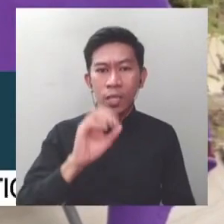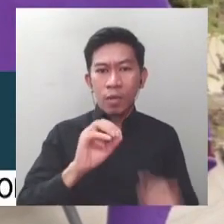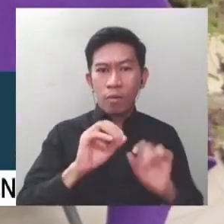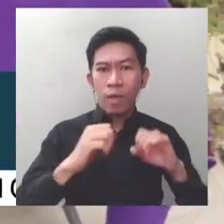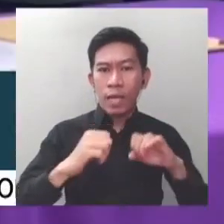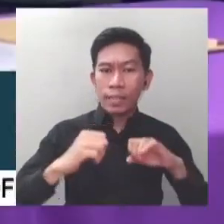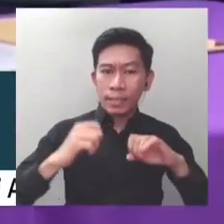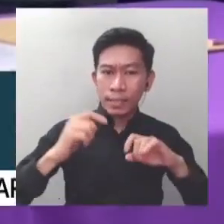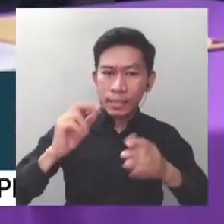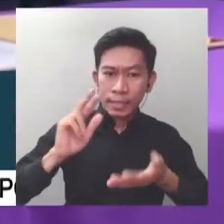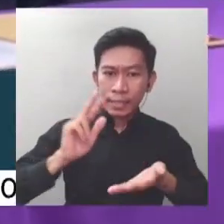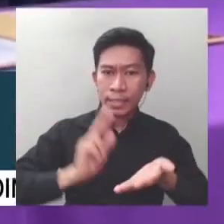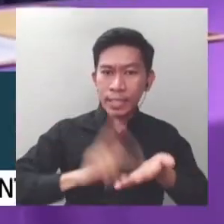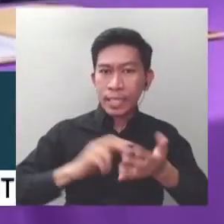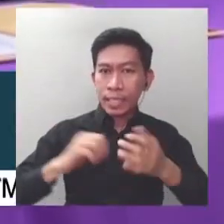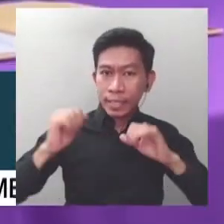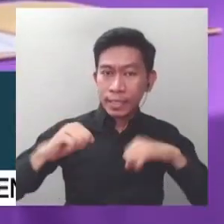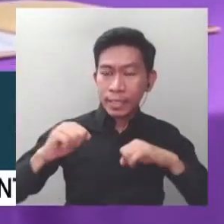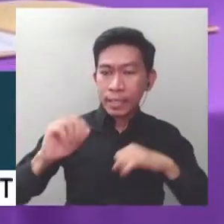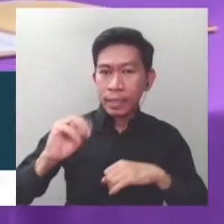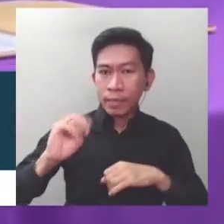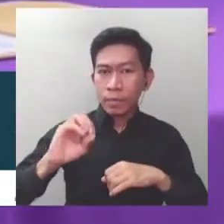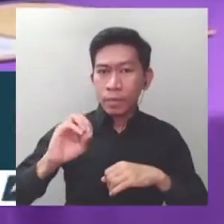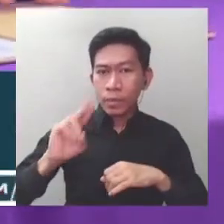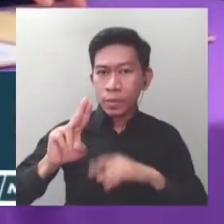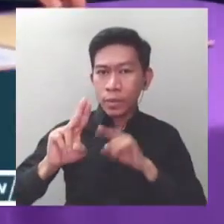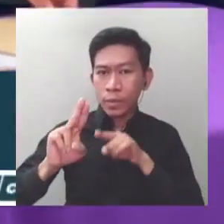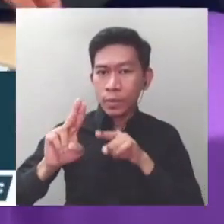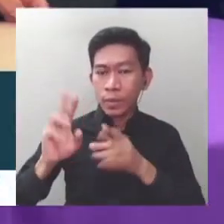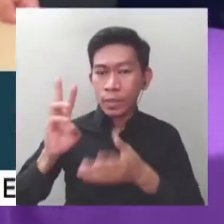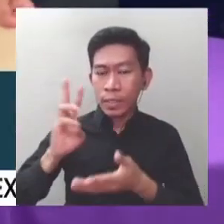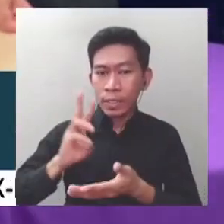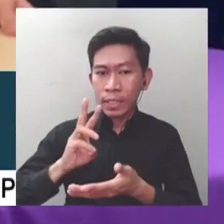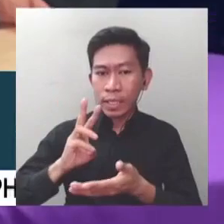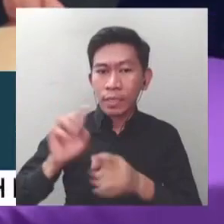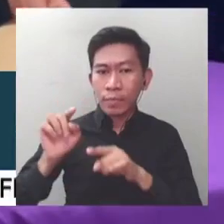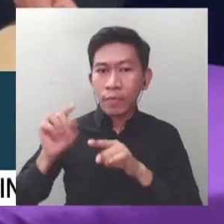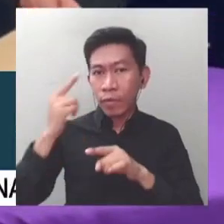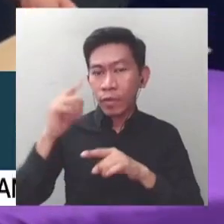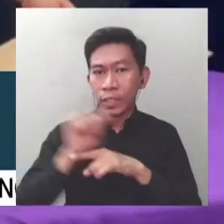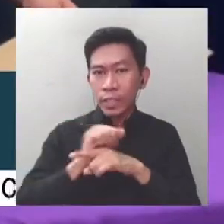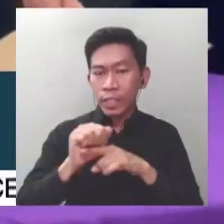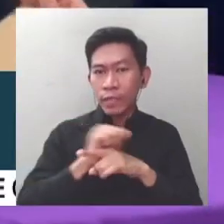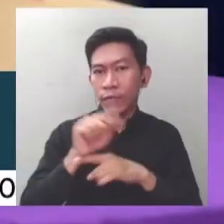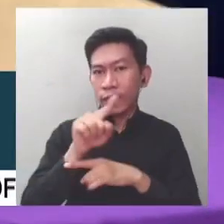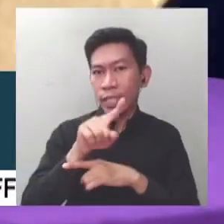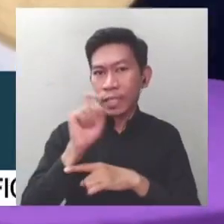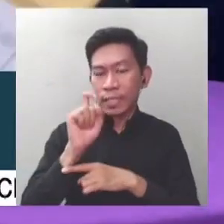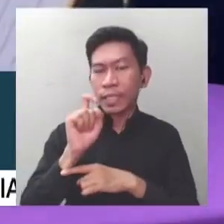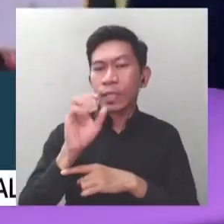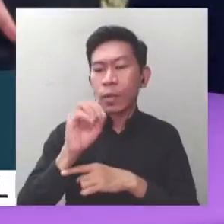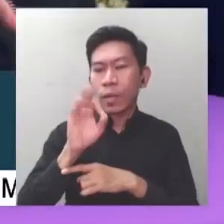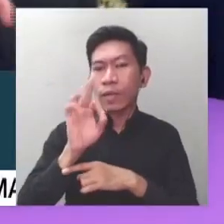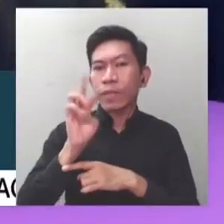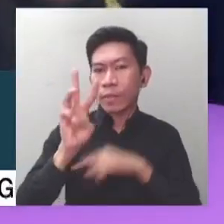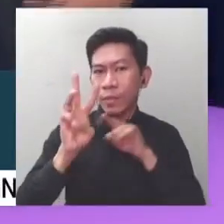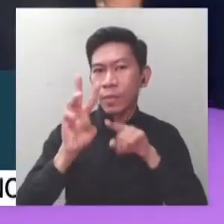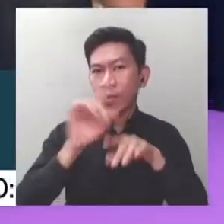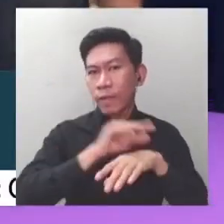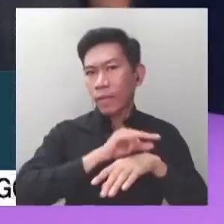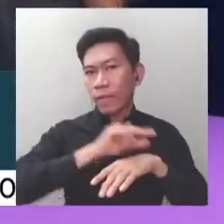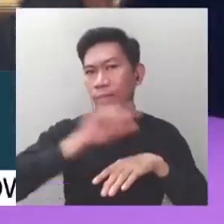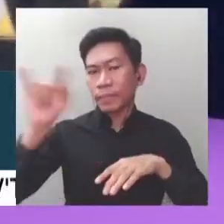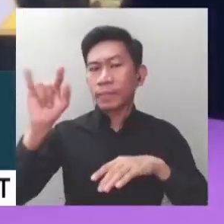an agriculture social enterprise in Kaohsiung for the training of 100 OFWs in Taiwan. Because, you